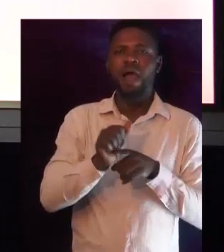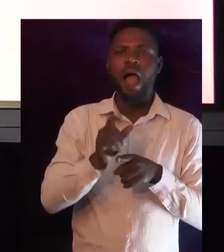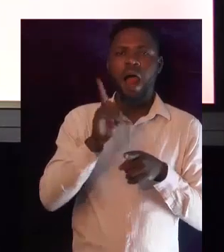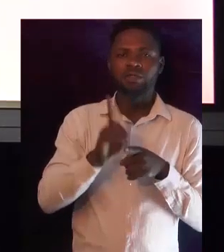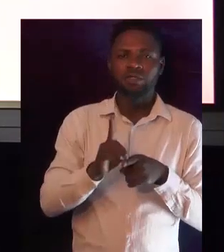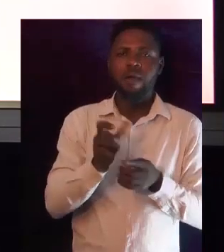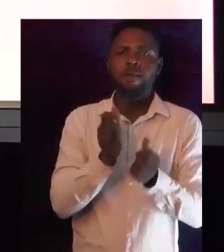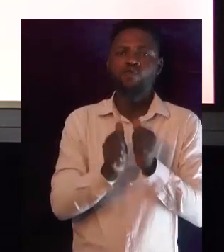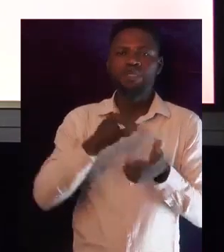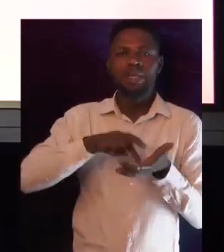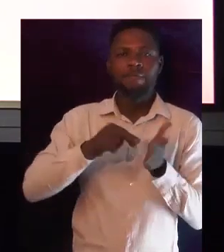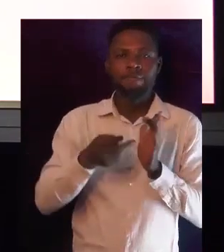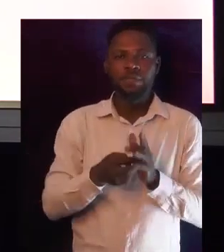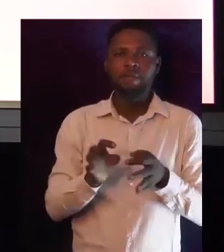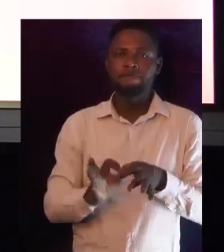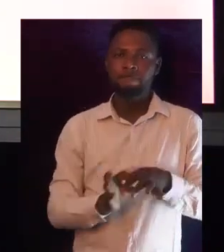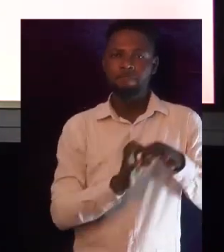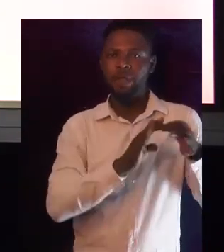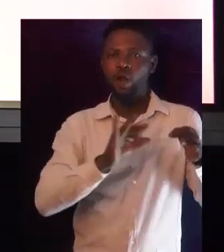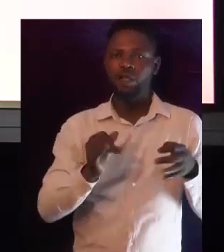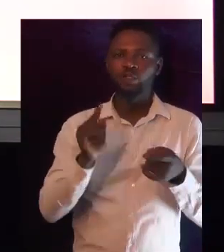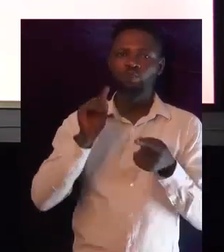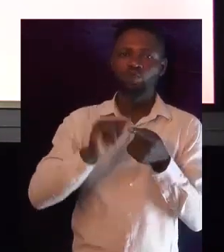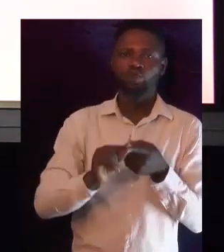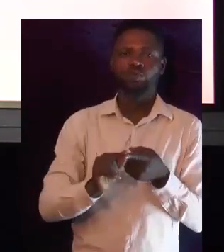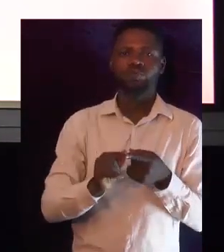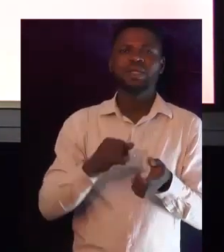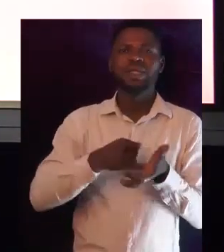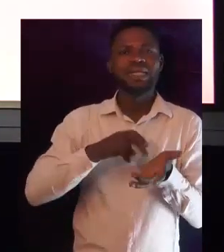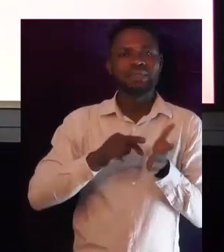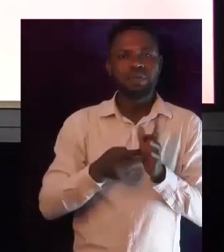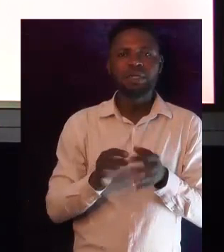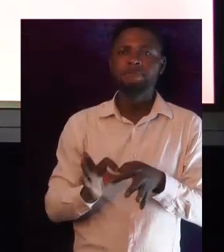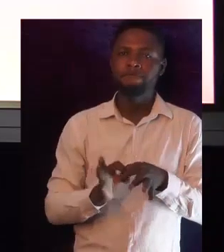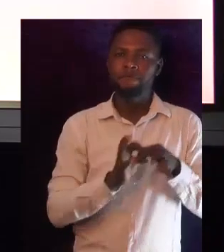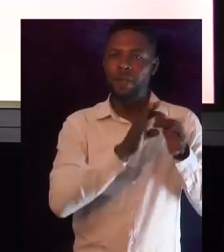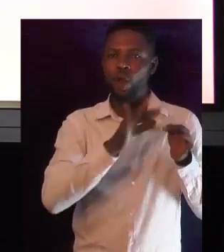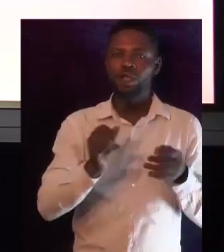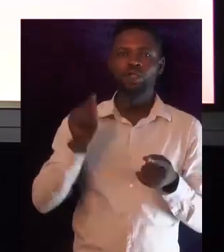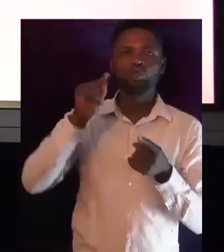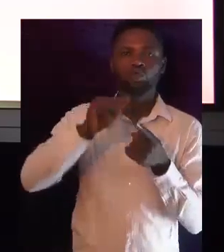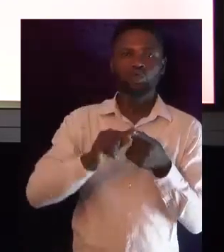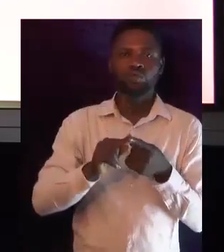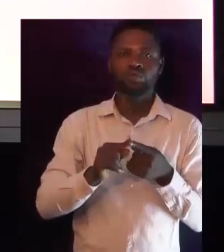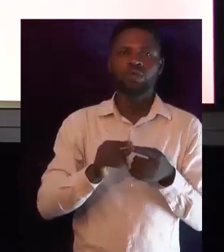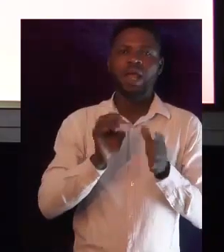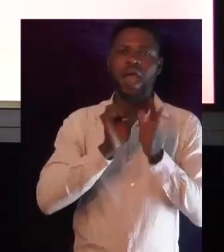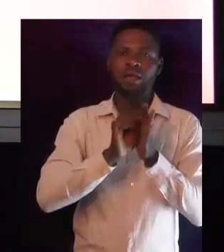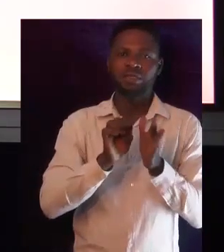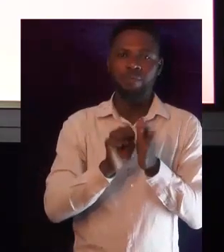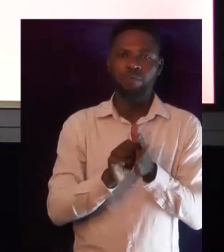possessive adjective which means belonging to. It means belonging